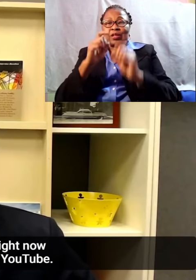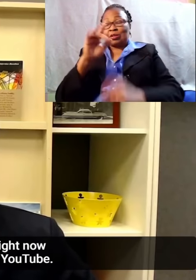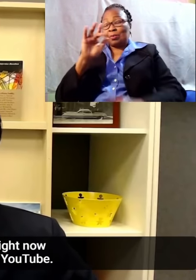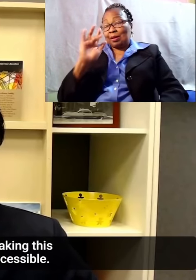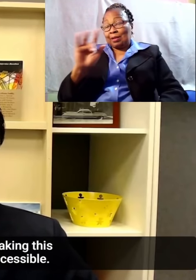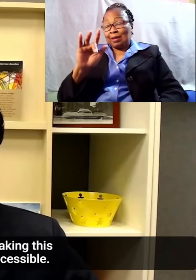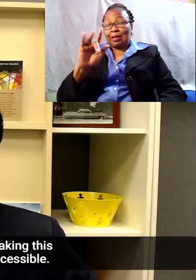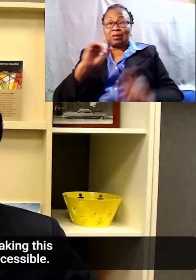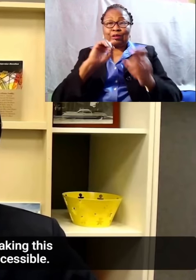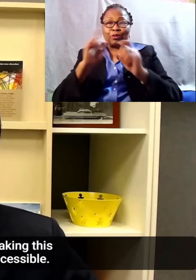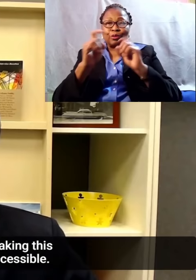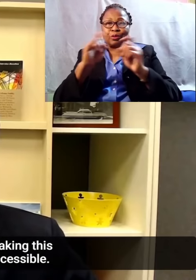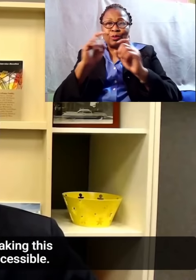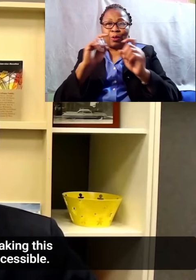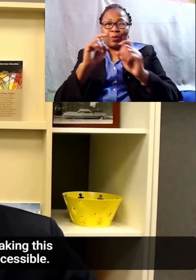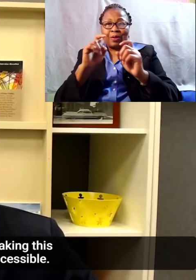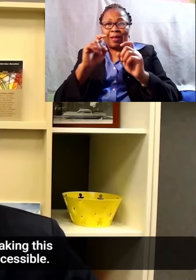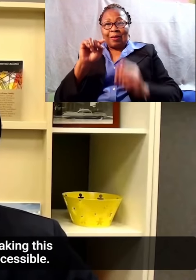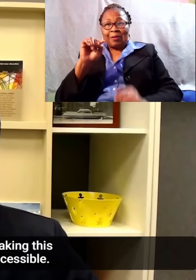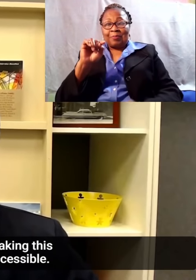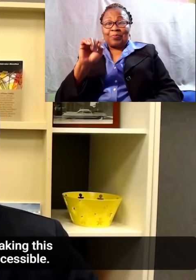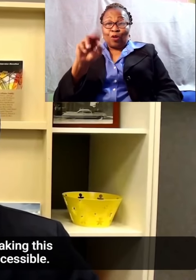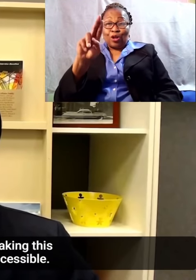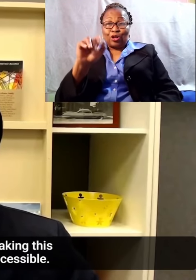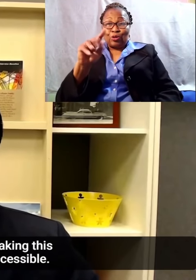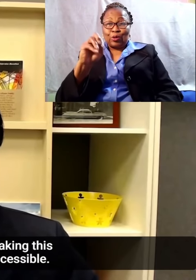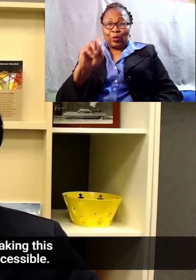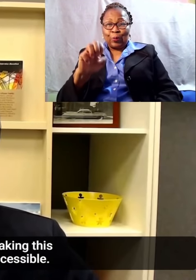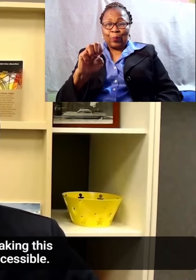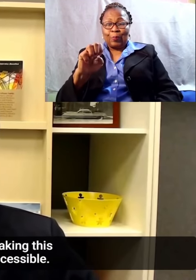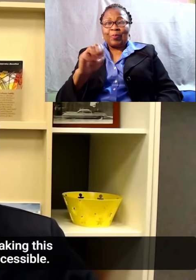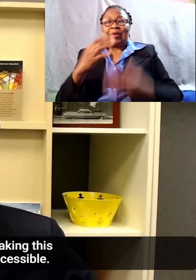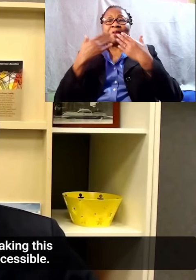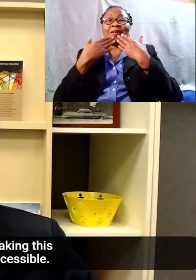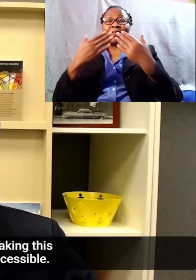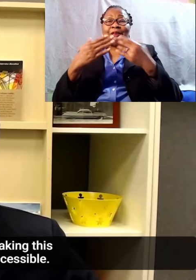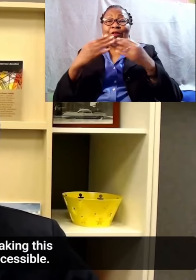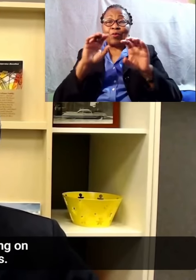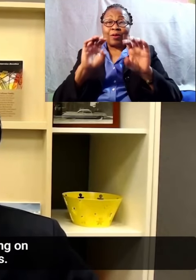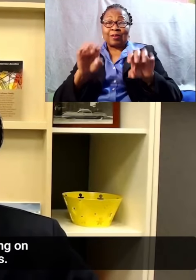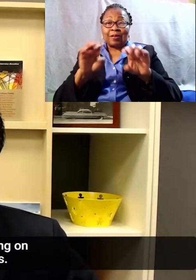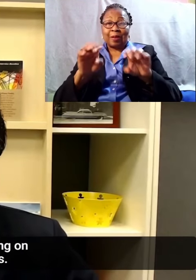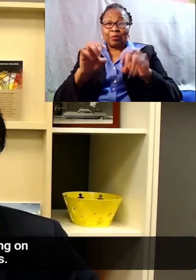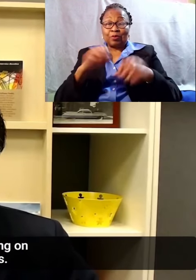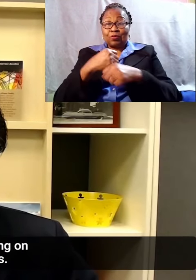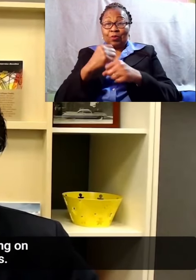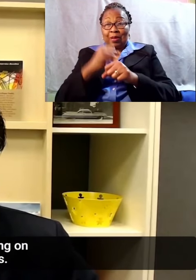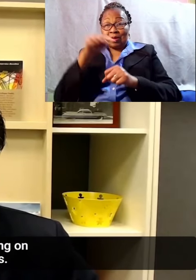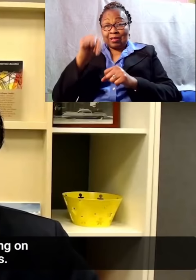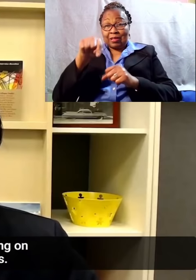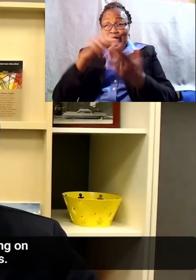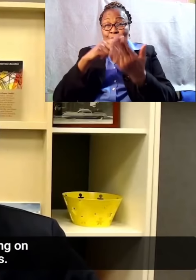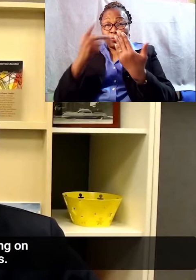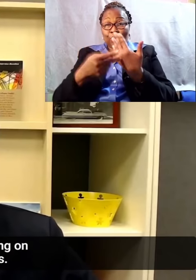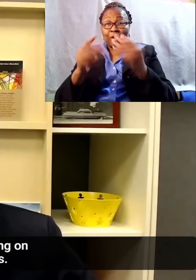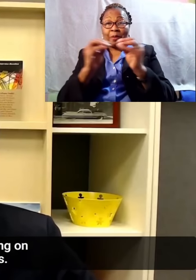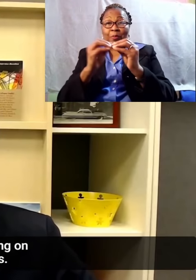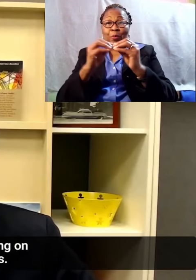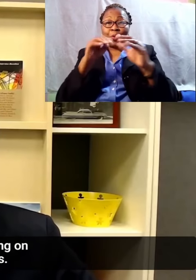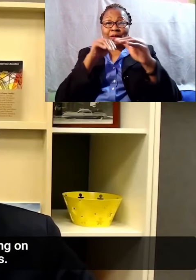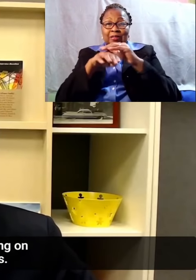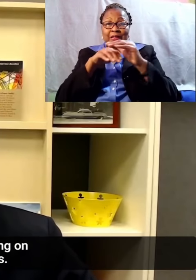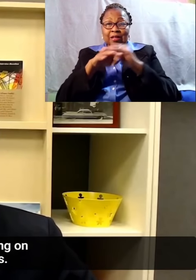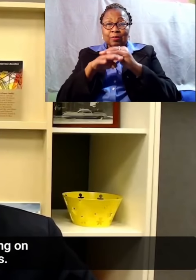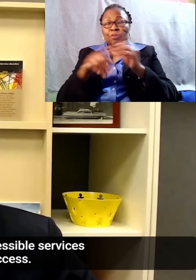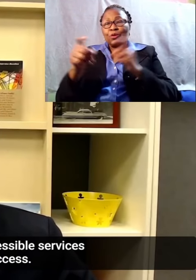on YouTube. Thank you to our captioner for making this and all of our programs more accessible. You can control the captioning on your